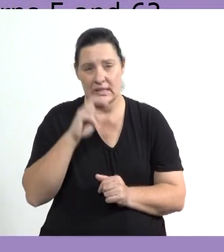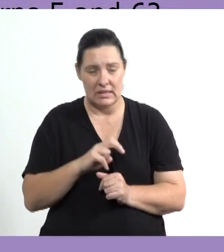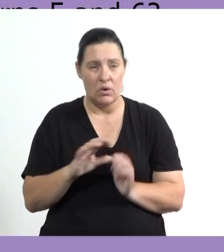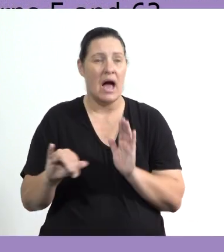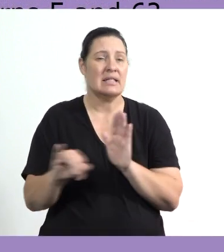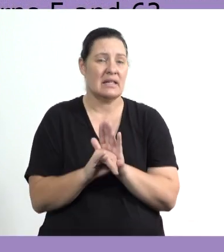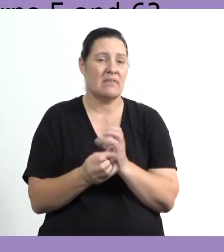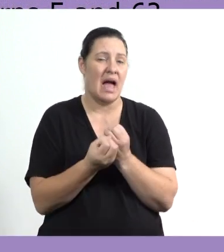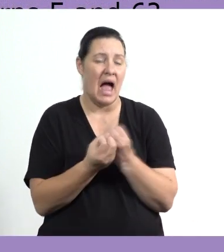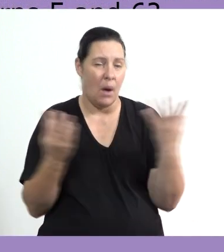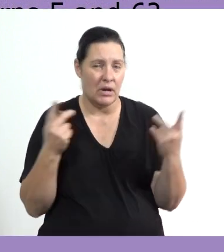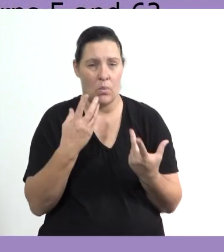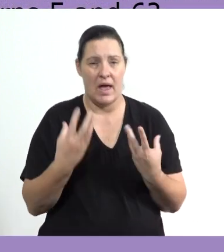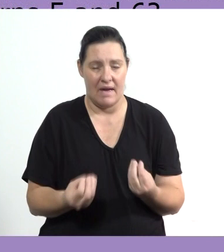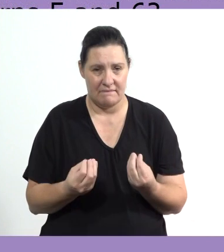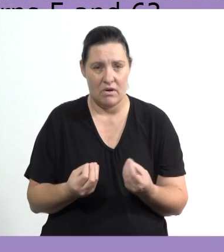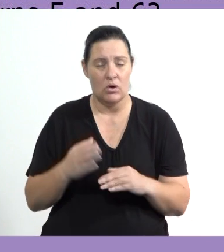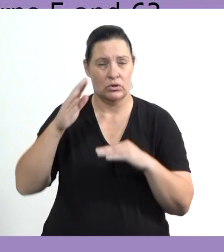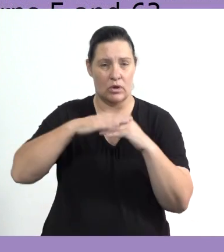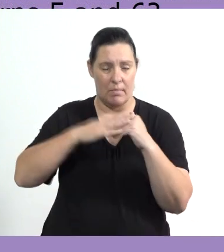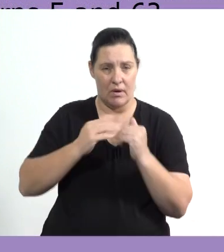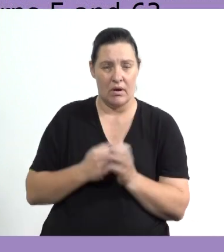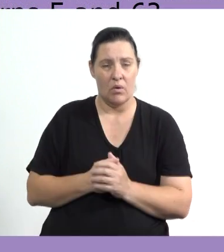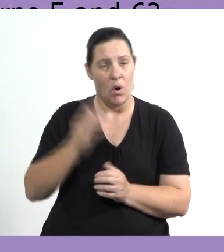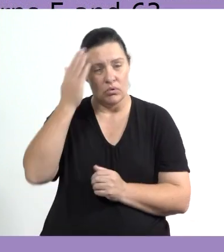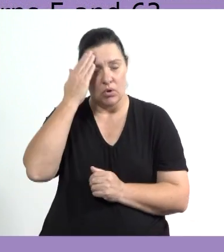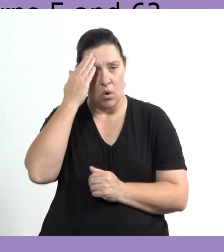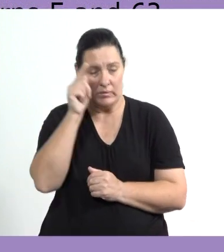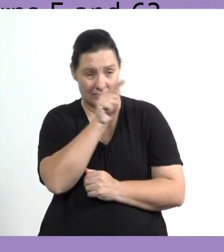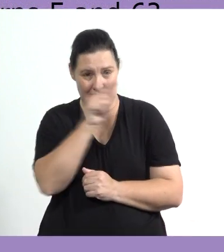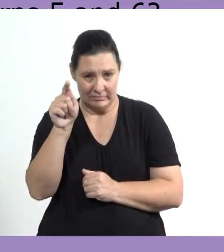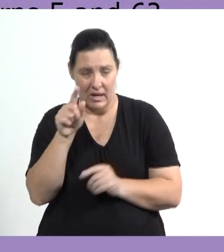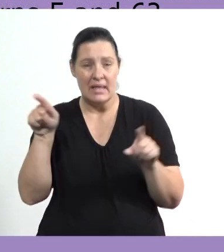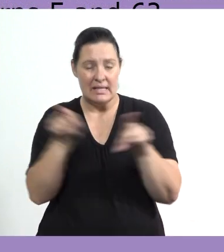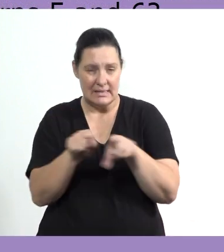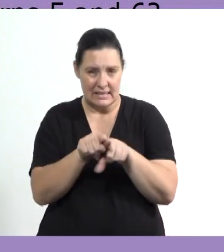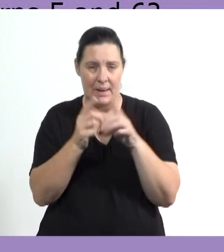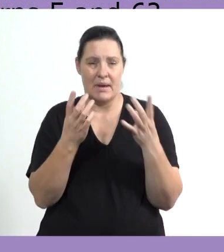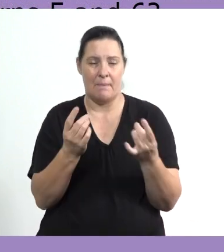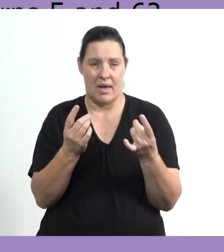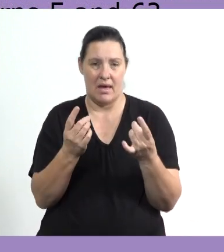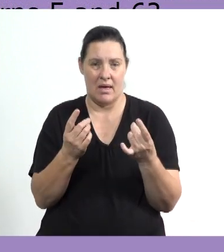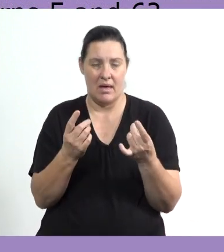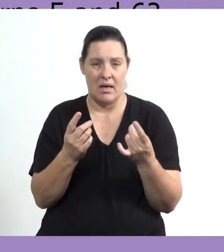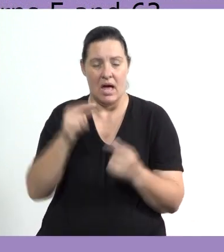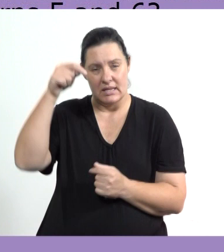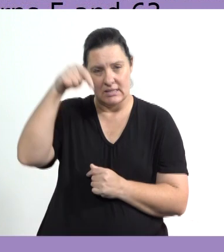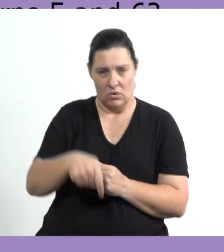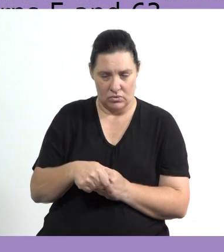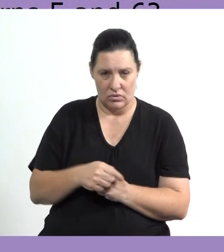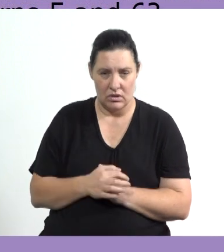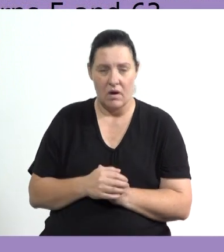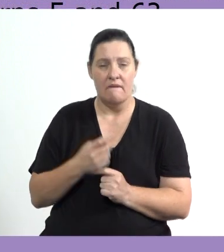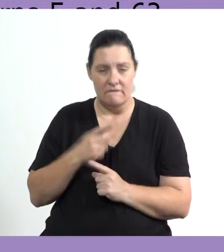is identify how many of them do we have on the top. We know that's going to be the same number that is going to be going